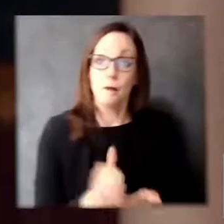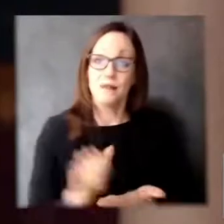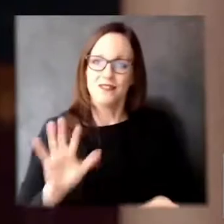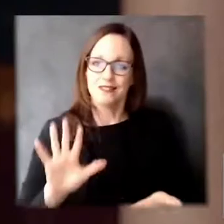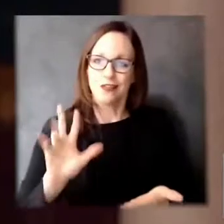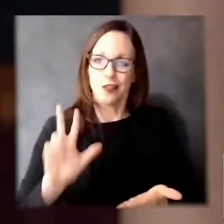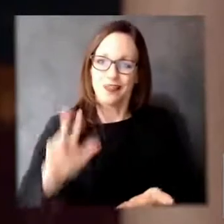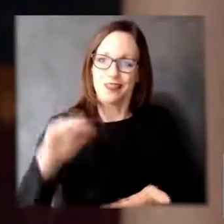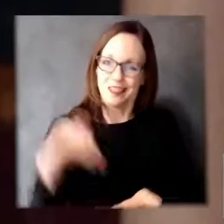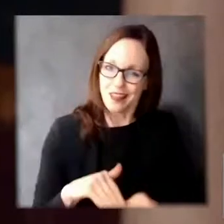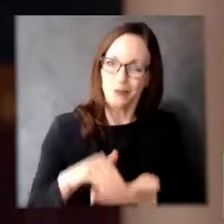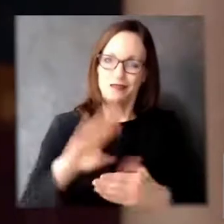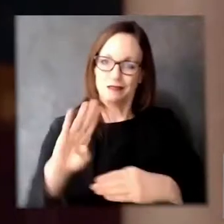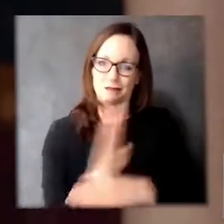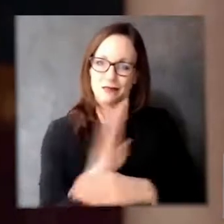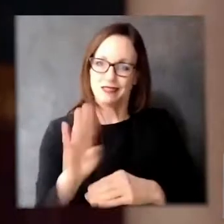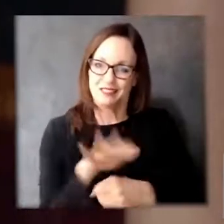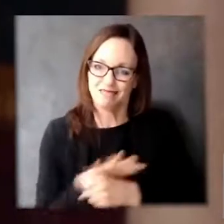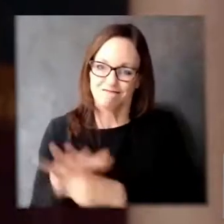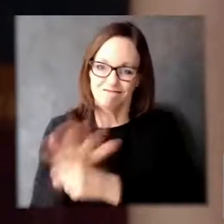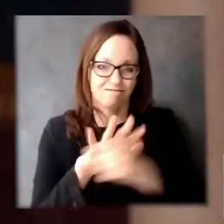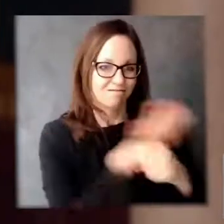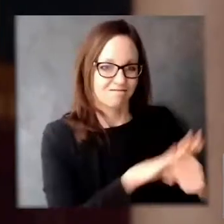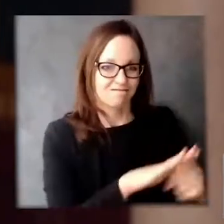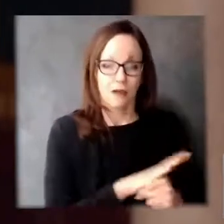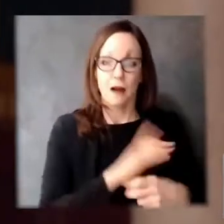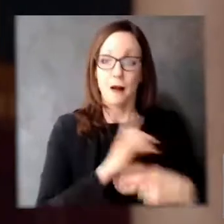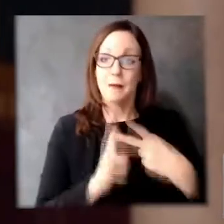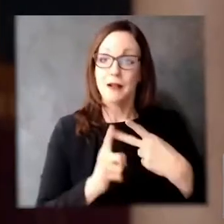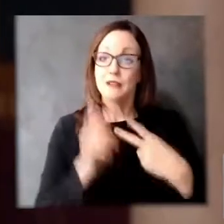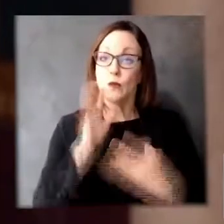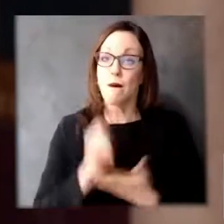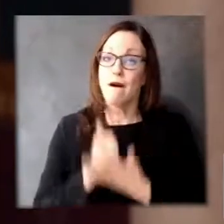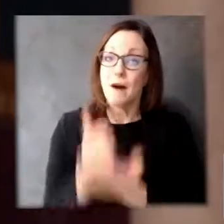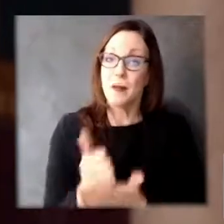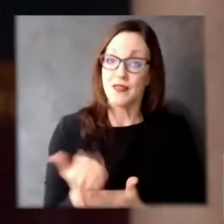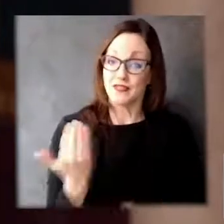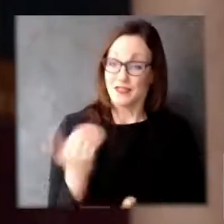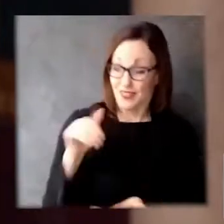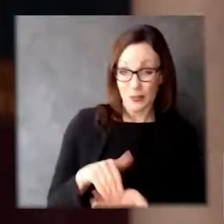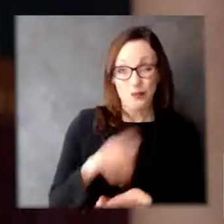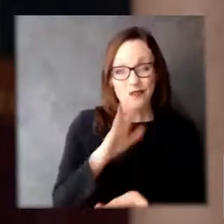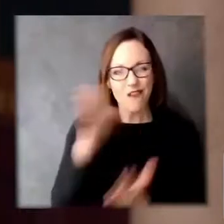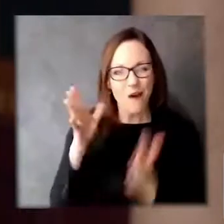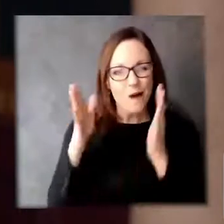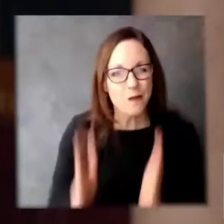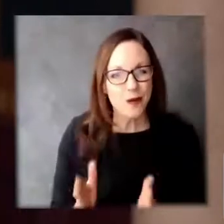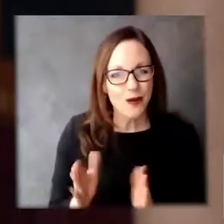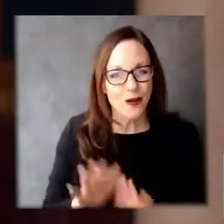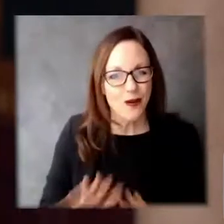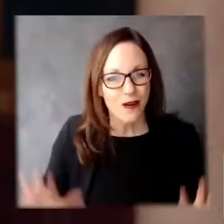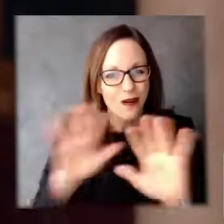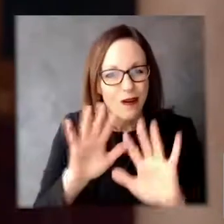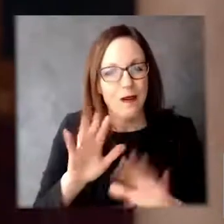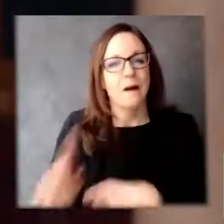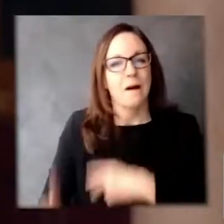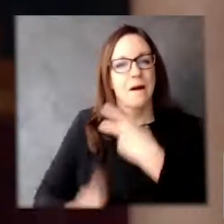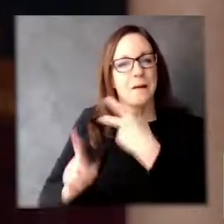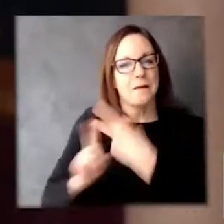CARES funds went to supporting Wisconsin businesses, including 53,000 of our small businesses, more